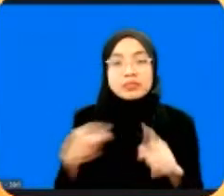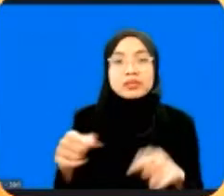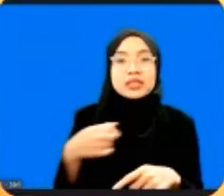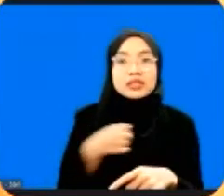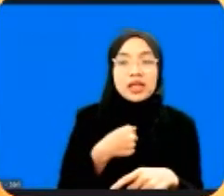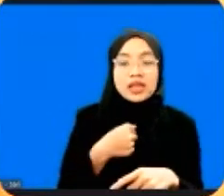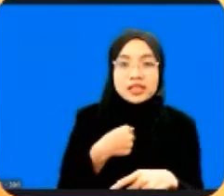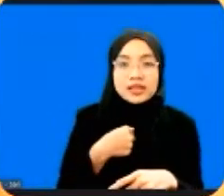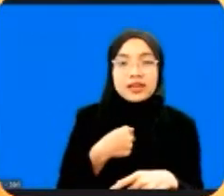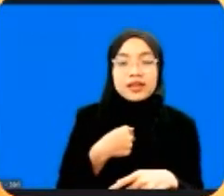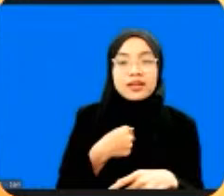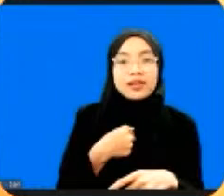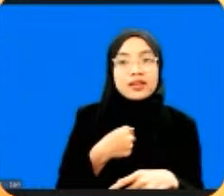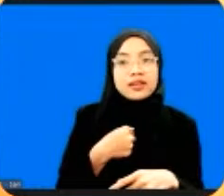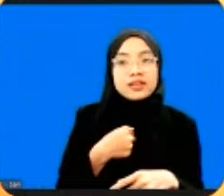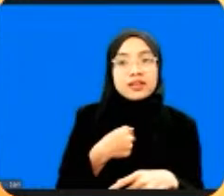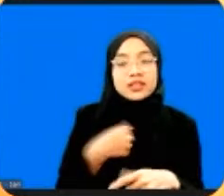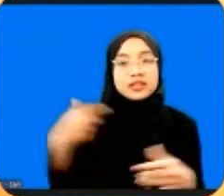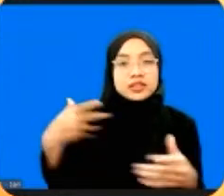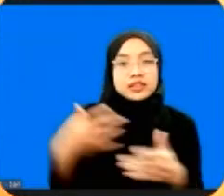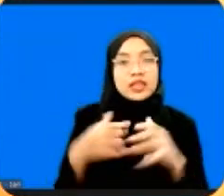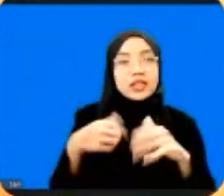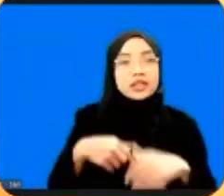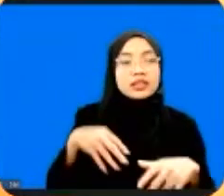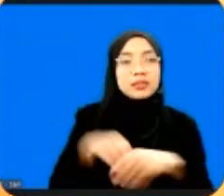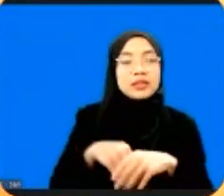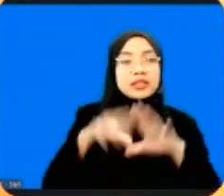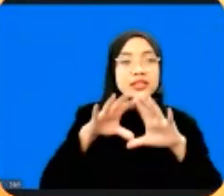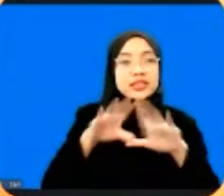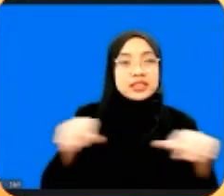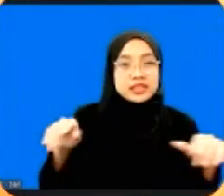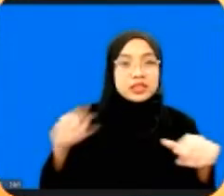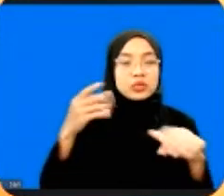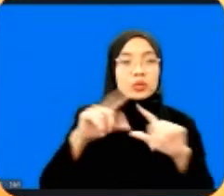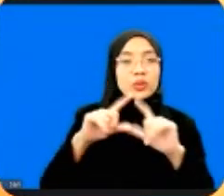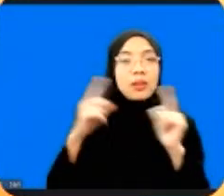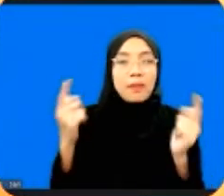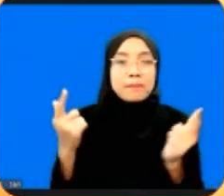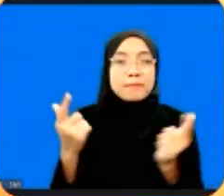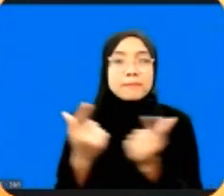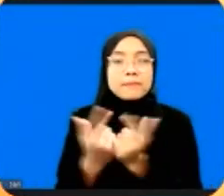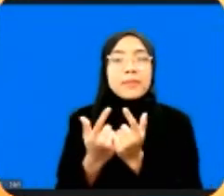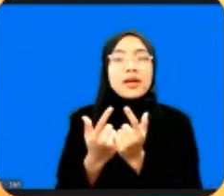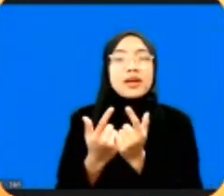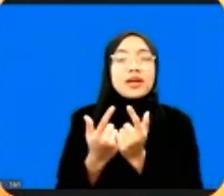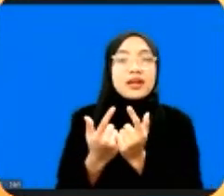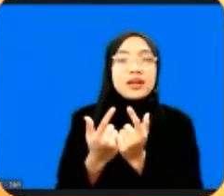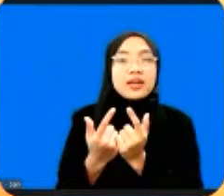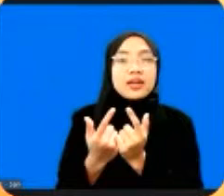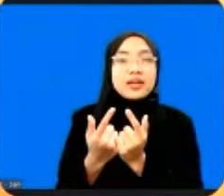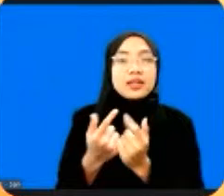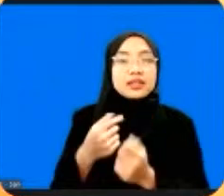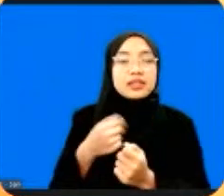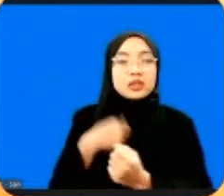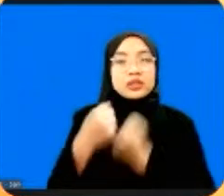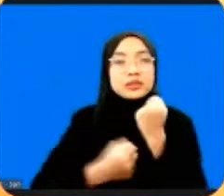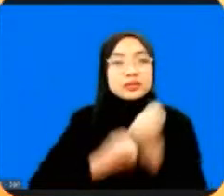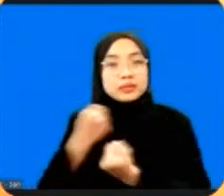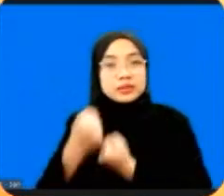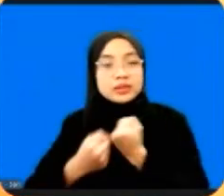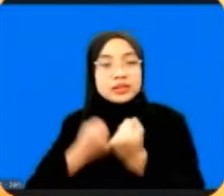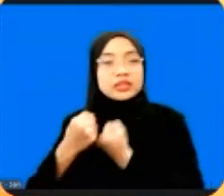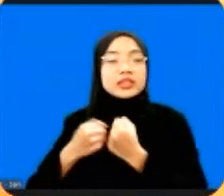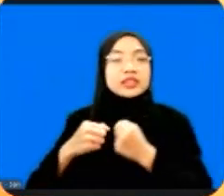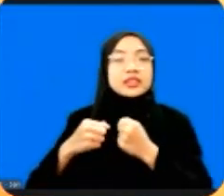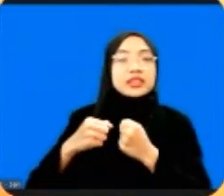rights organization. We also run media literacy program. Kyungmi Oh, sitting in the audience,